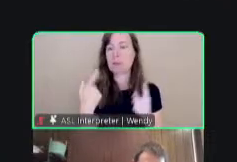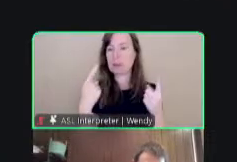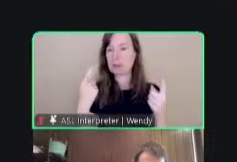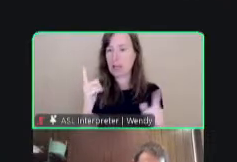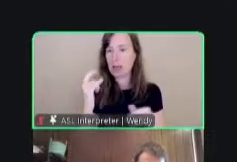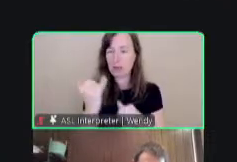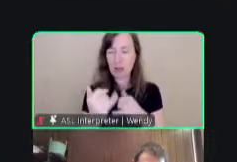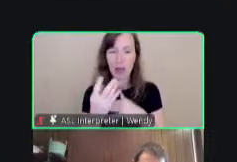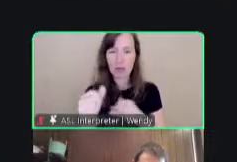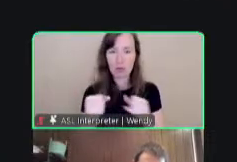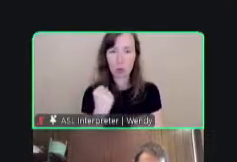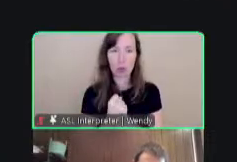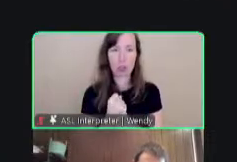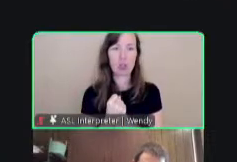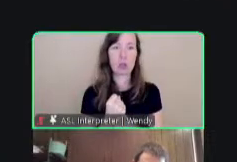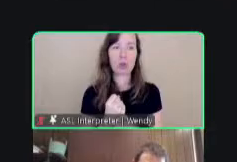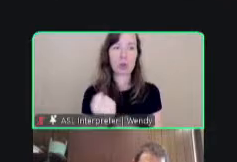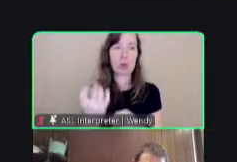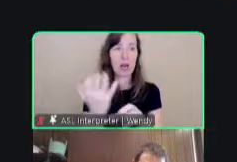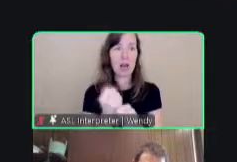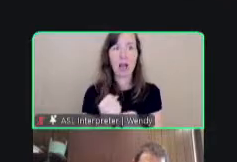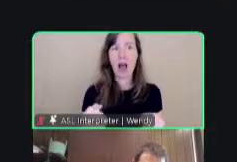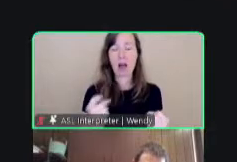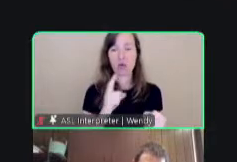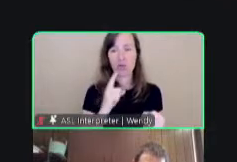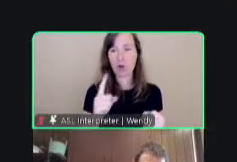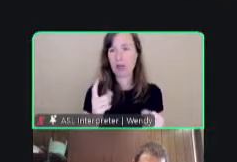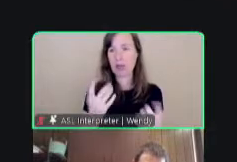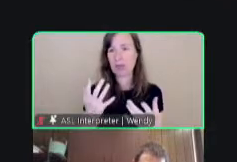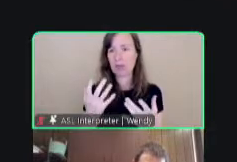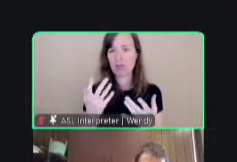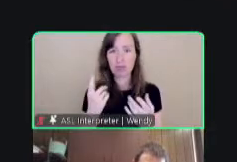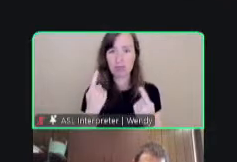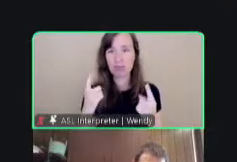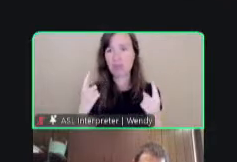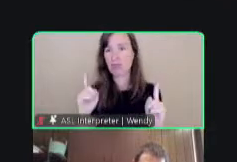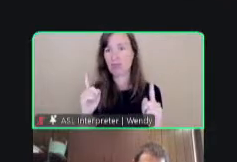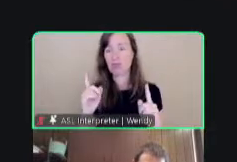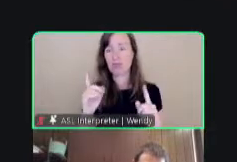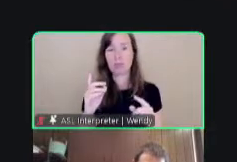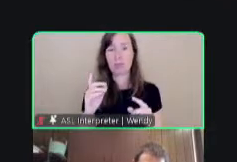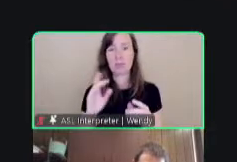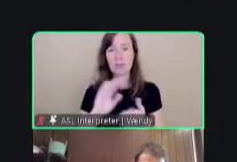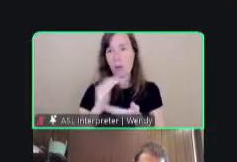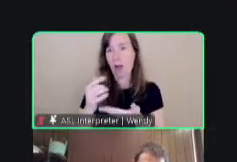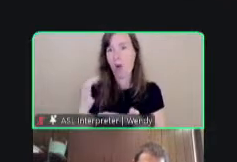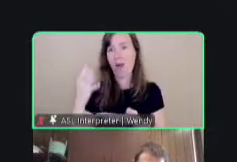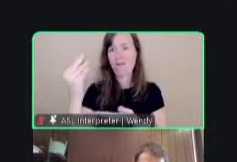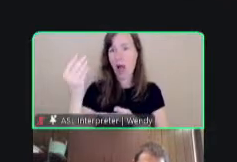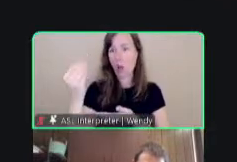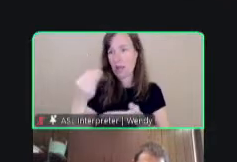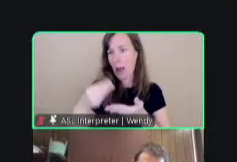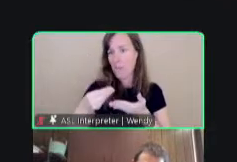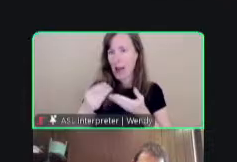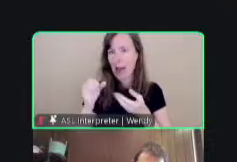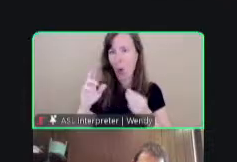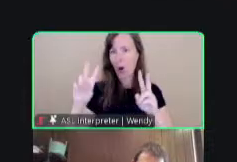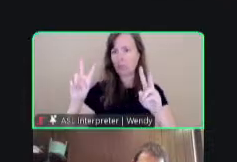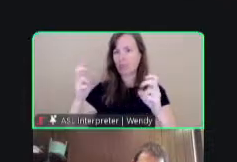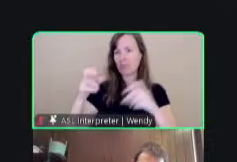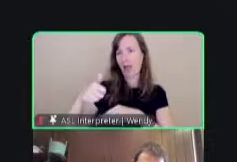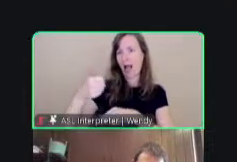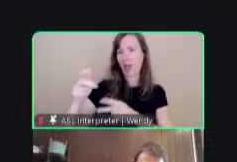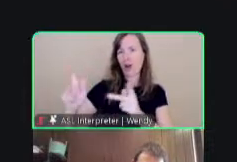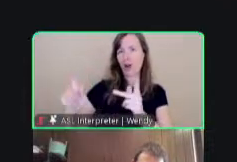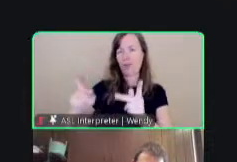obtaining significant amounts of, let's say, outside money or other people's money to assist with various things. And we're